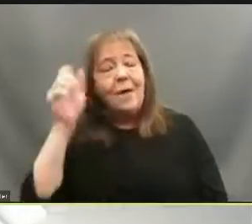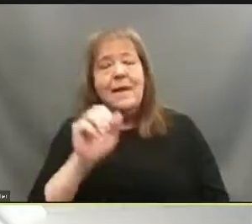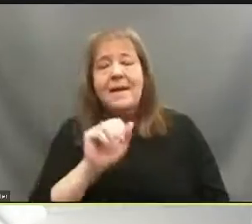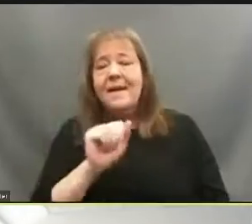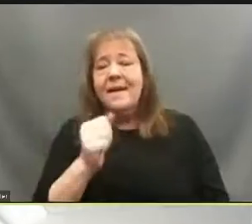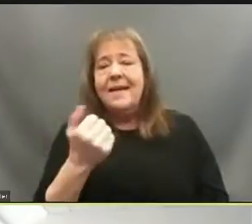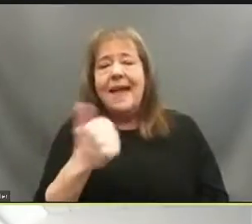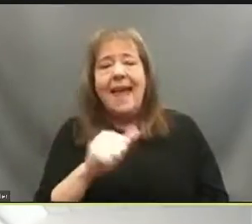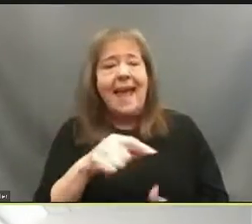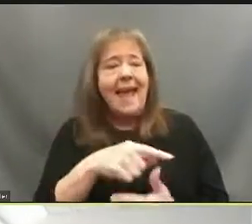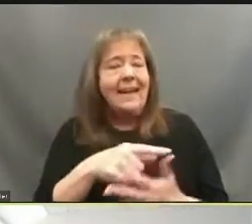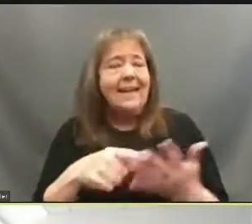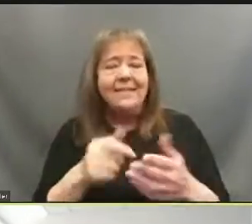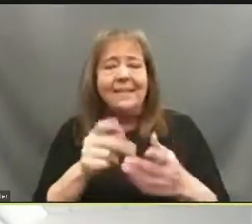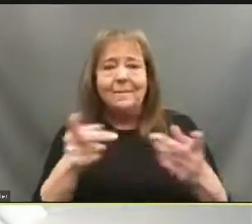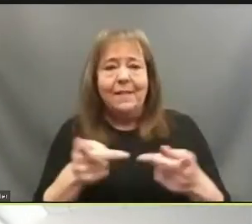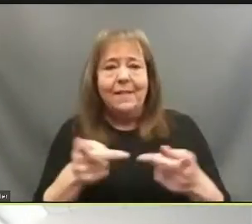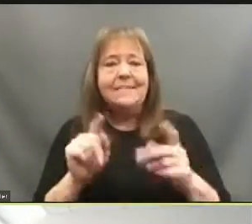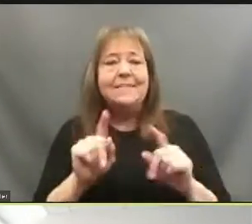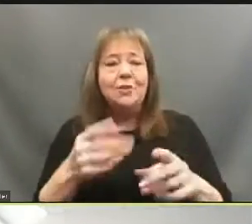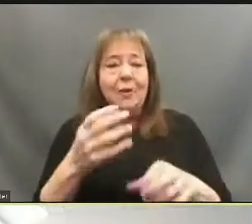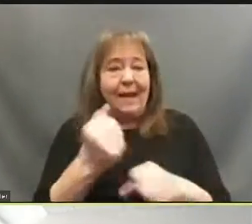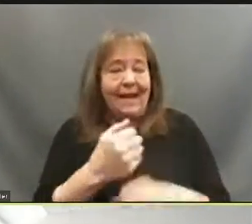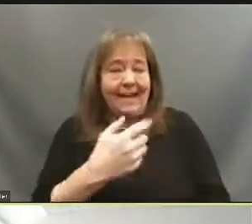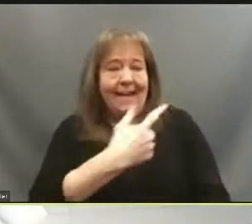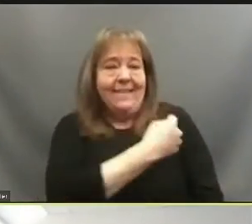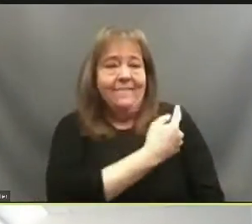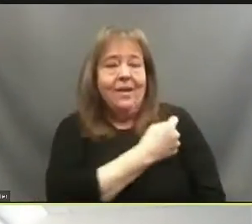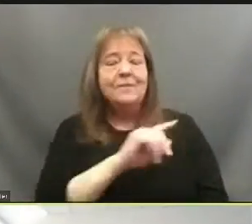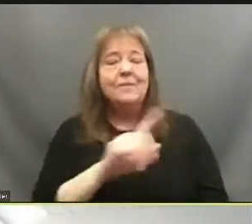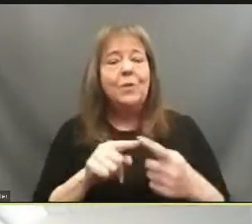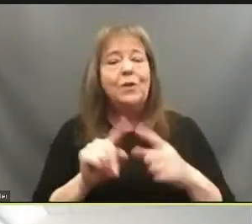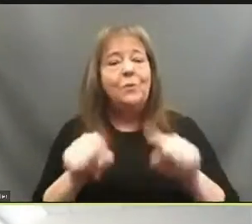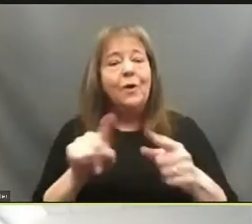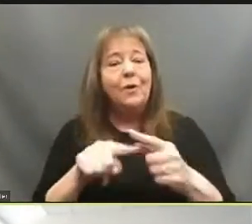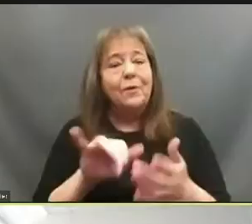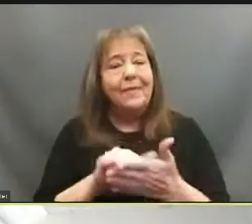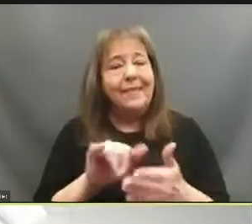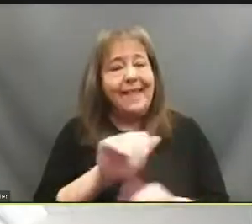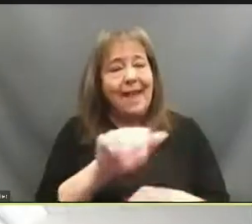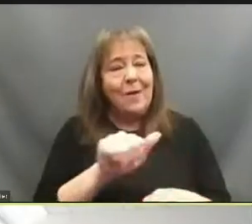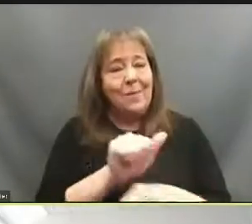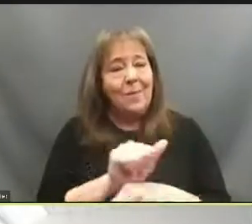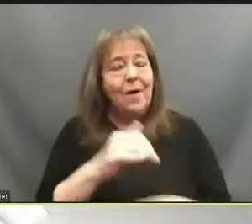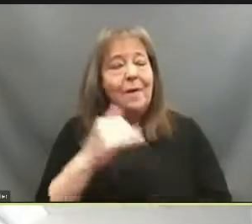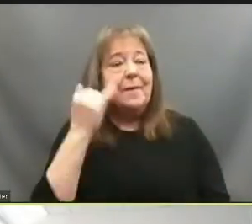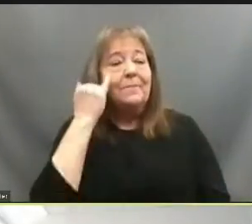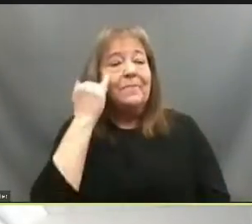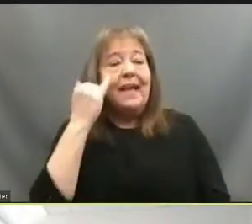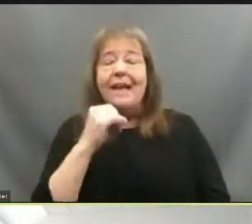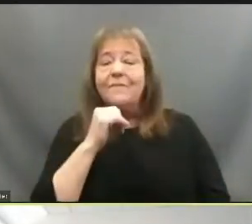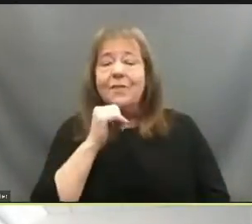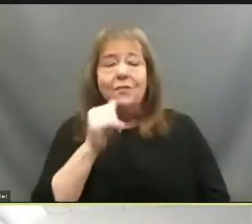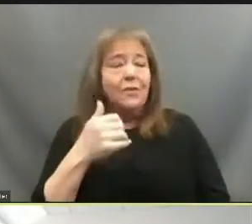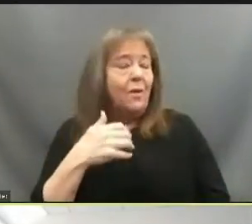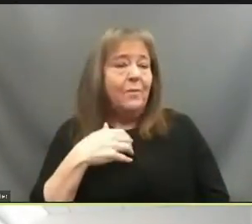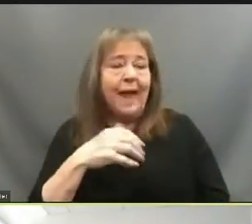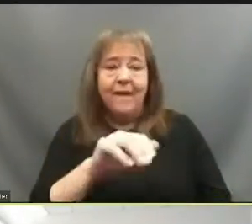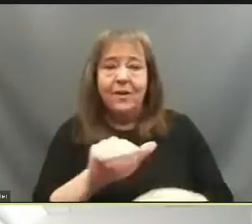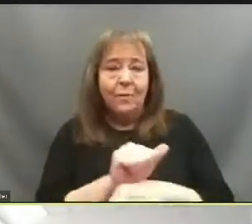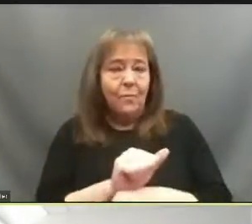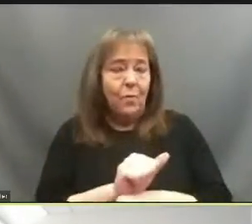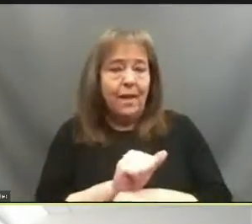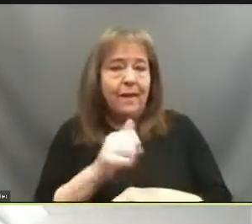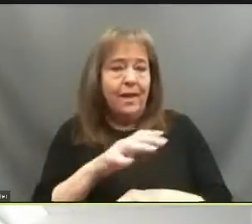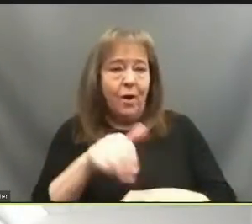opportunity to get your vaccine while you're at one of your clinical appointments. Should you not have a clinical appointment, please know that